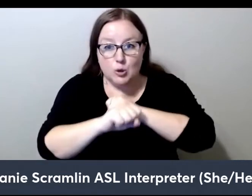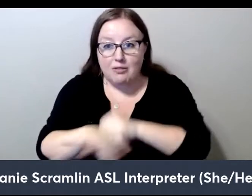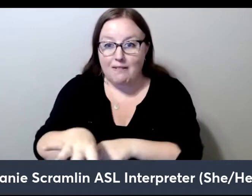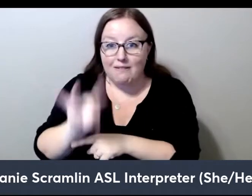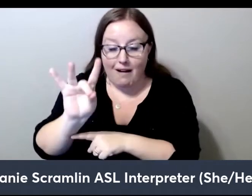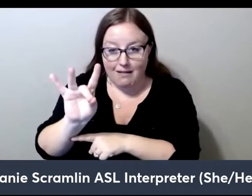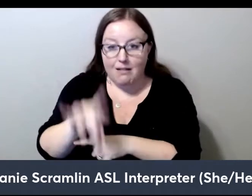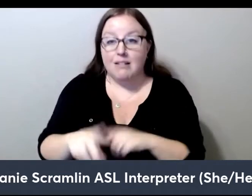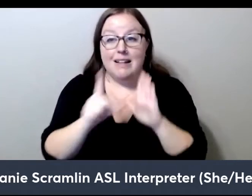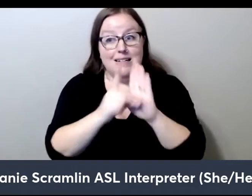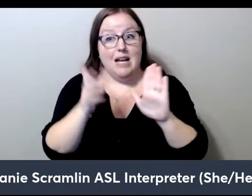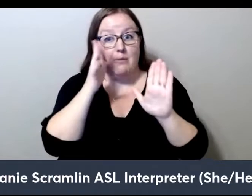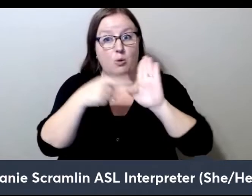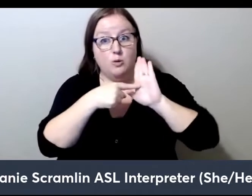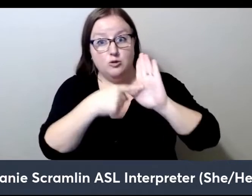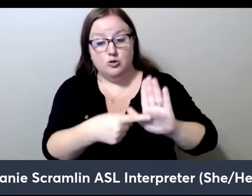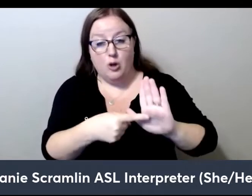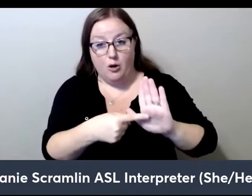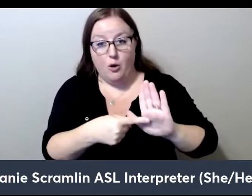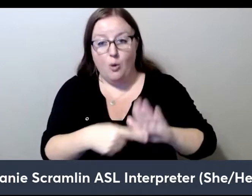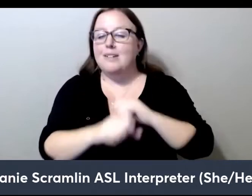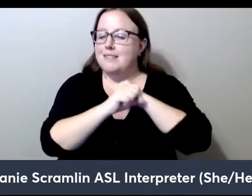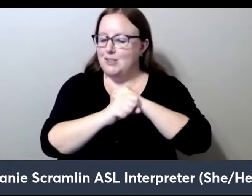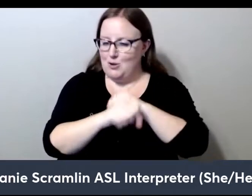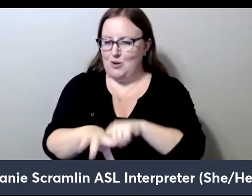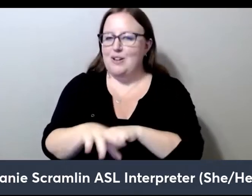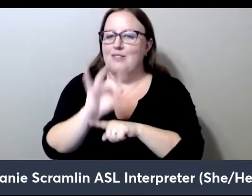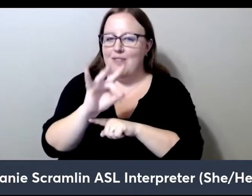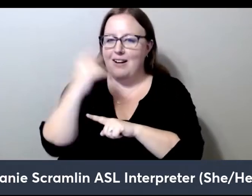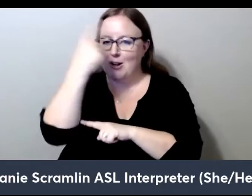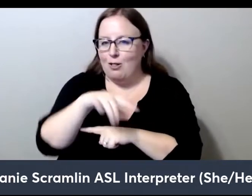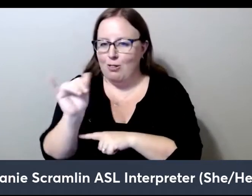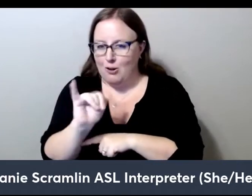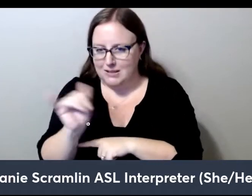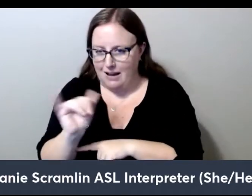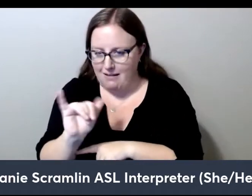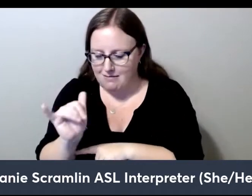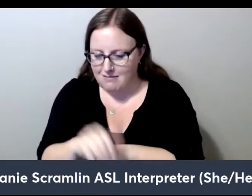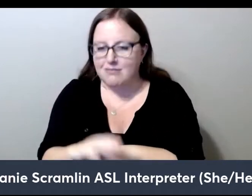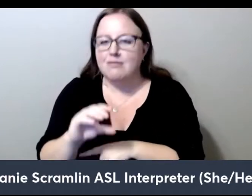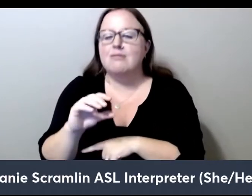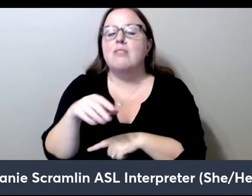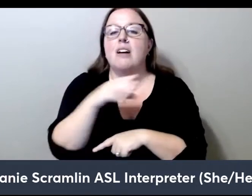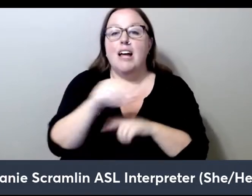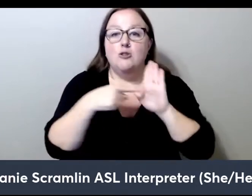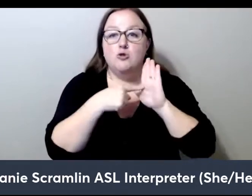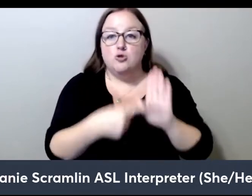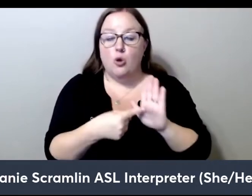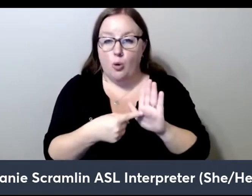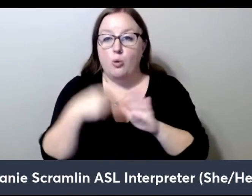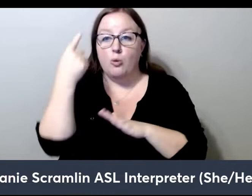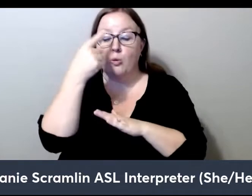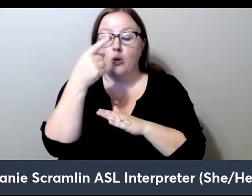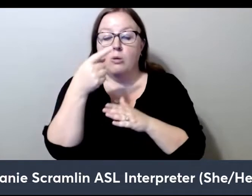in the demo, we're going to show an example of a security finding that becomes an ops item and show how